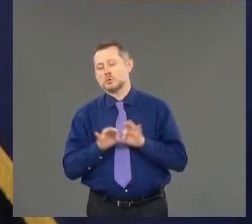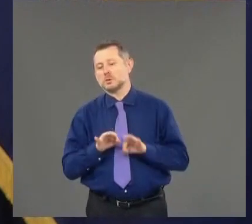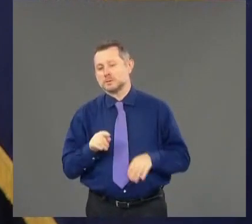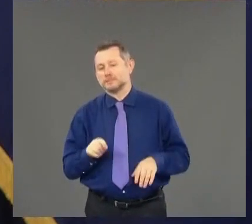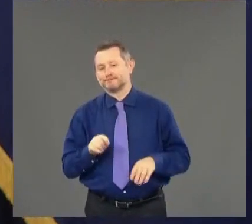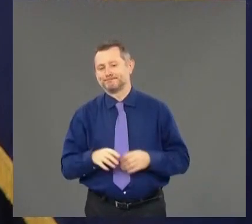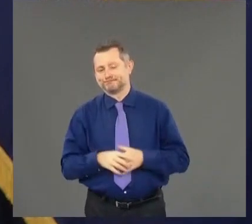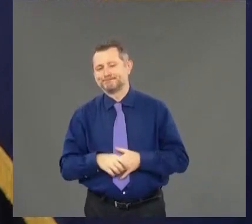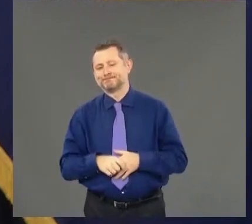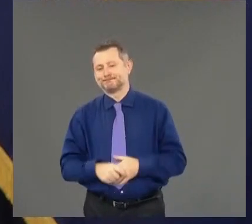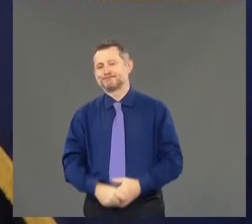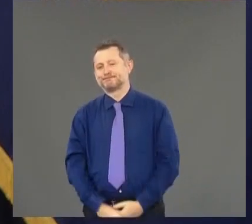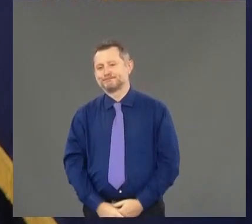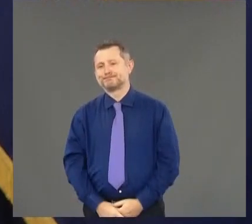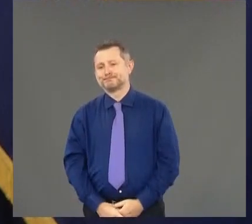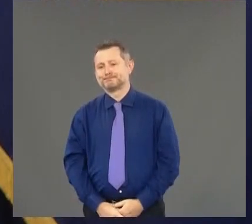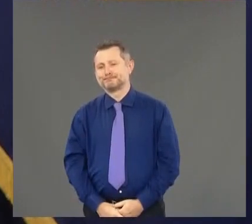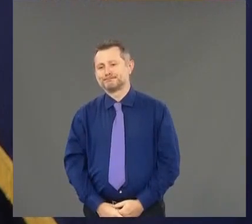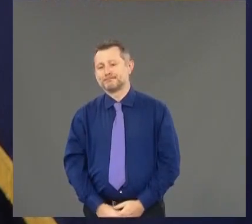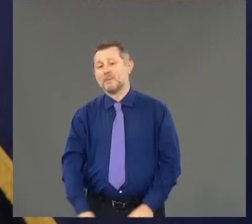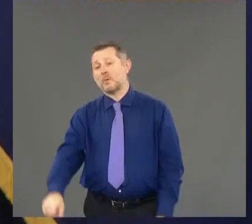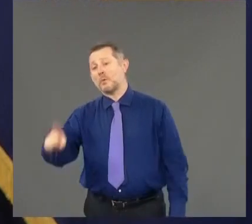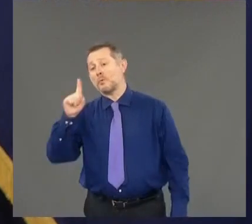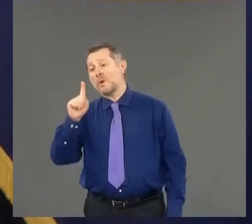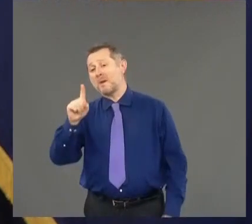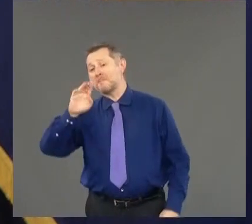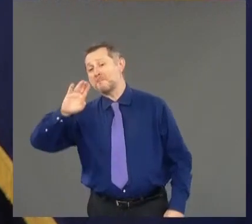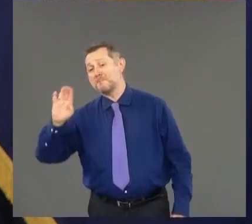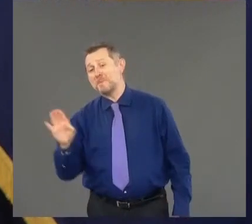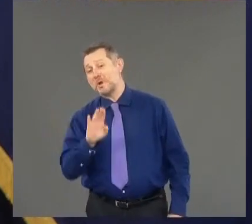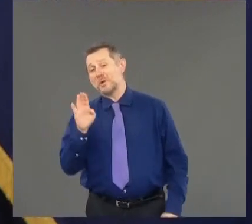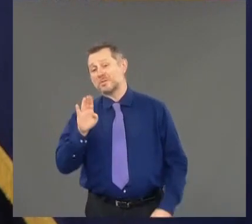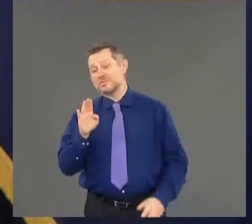We're taking $1 billion out of the NYPD budget.